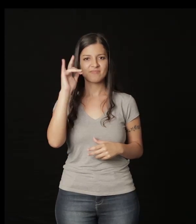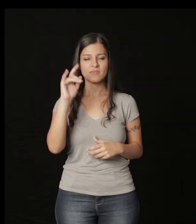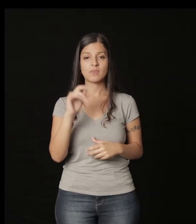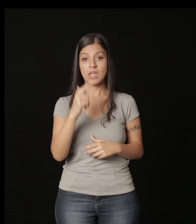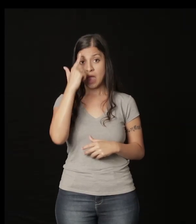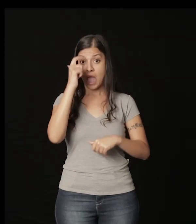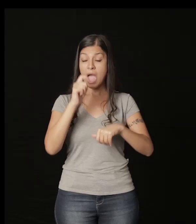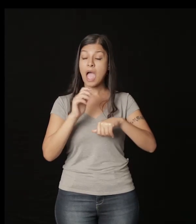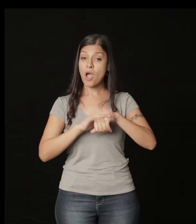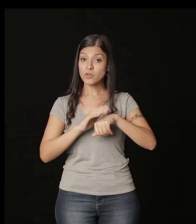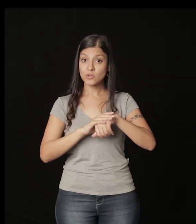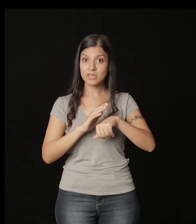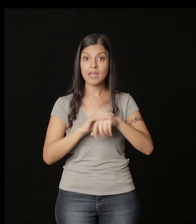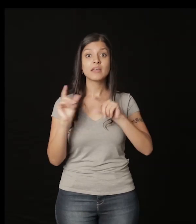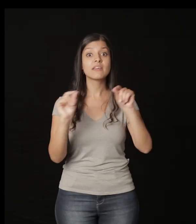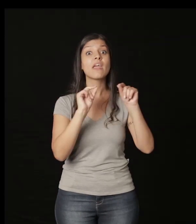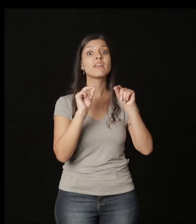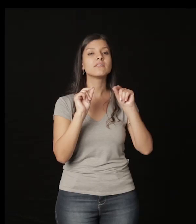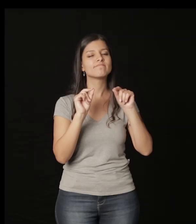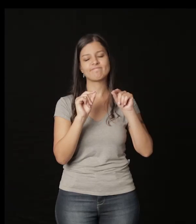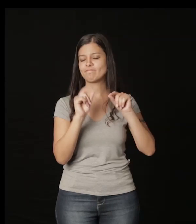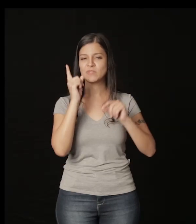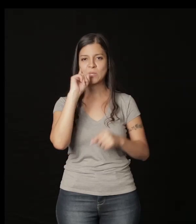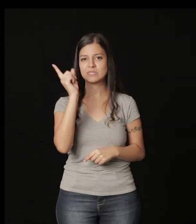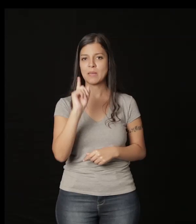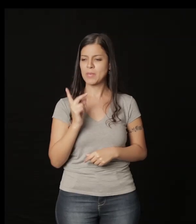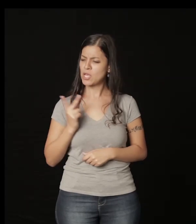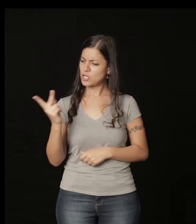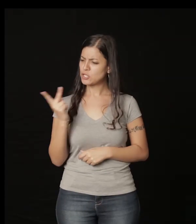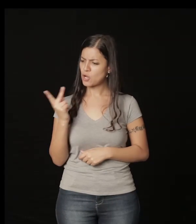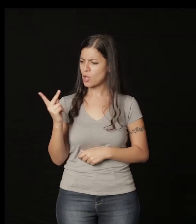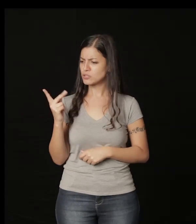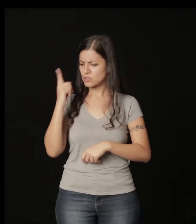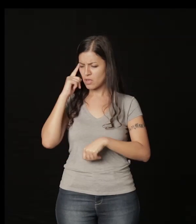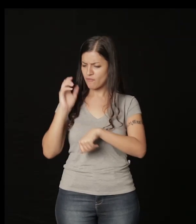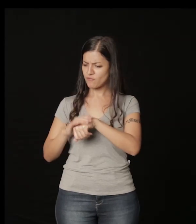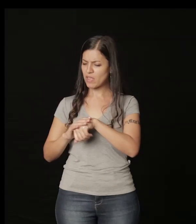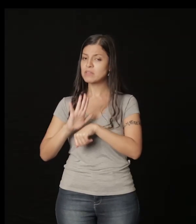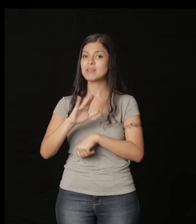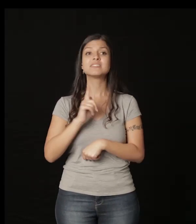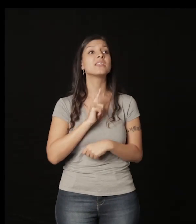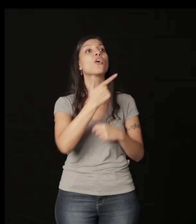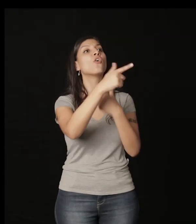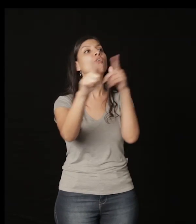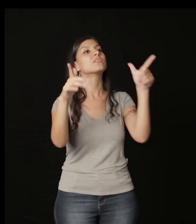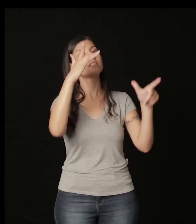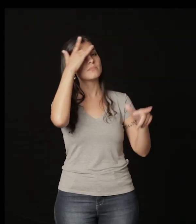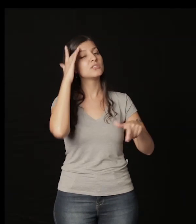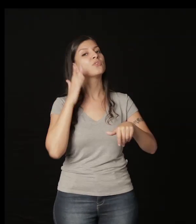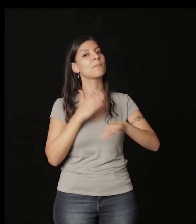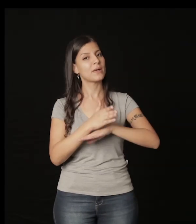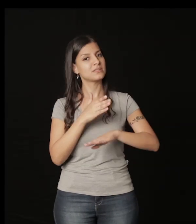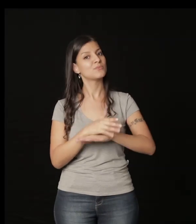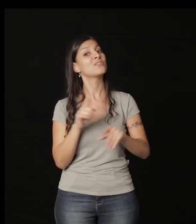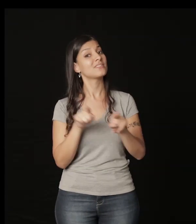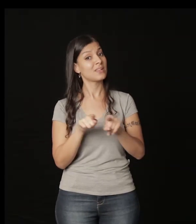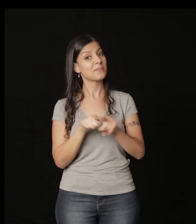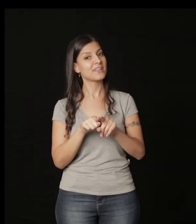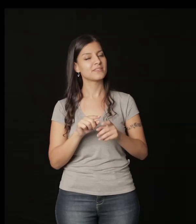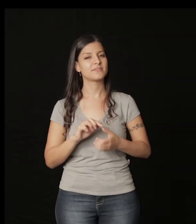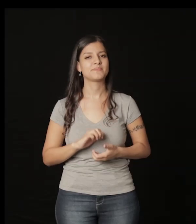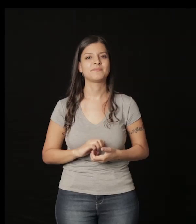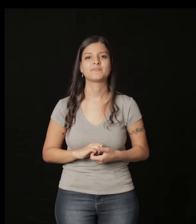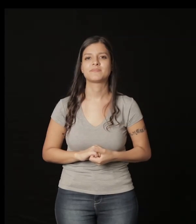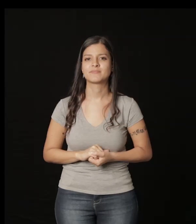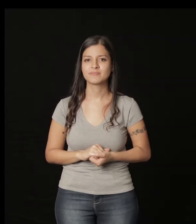idea that the authorship was somehow blurred, that we were the authors of these works, but there were other authors involved. It